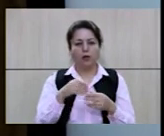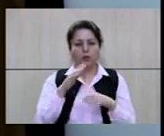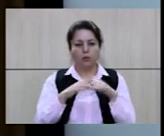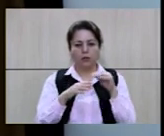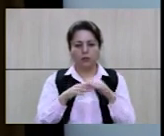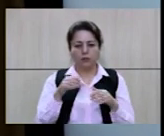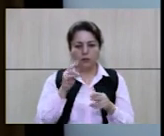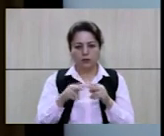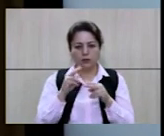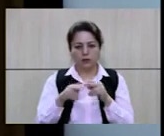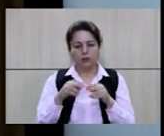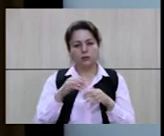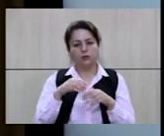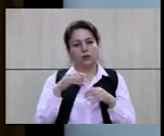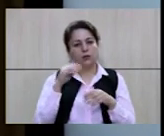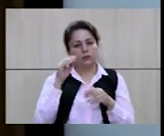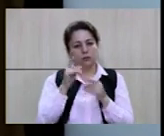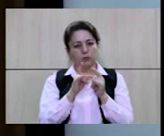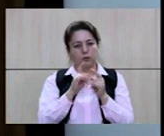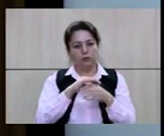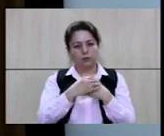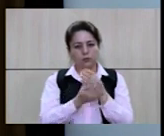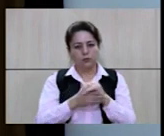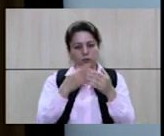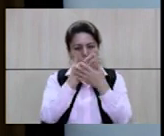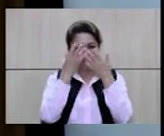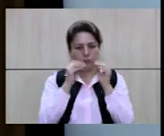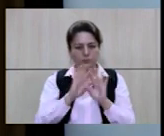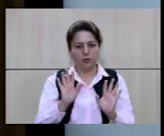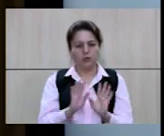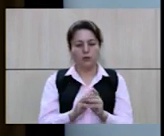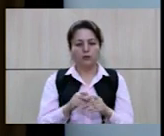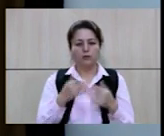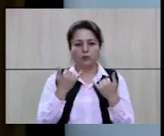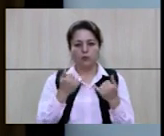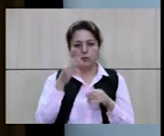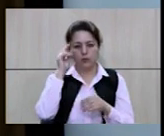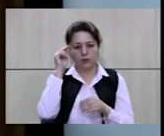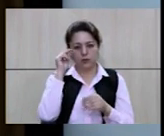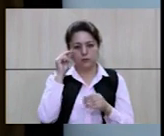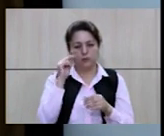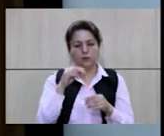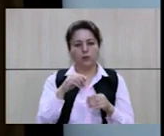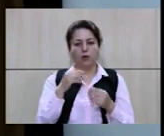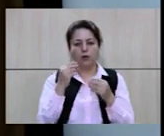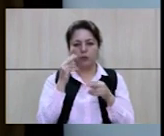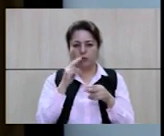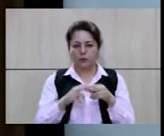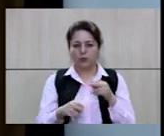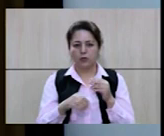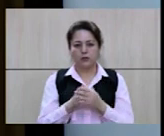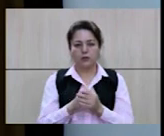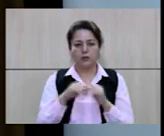oqar suvda sovunlab yuvib turishni ham unutmang. Shuning bilan bugungi darsimiz o'z nihoyasiga